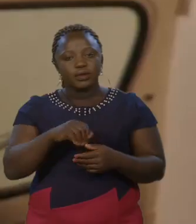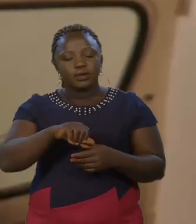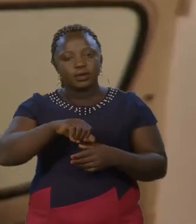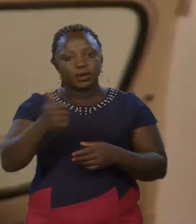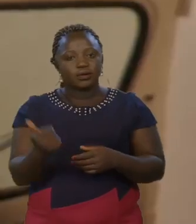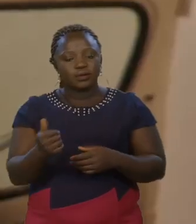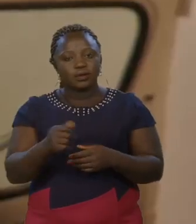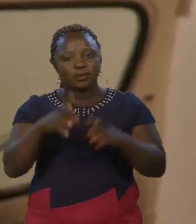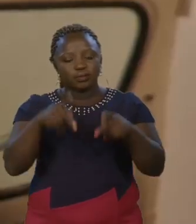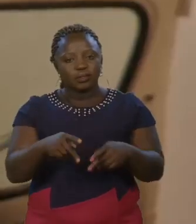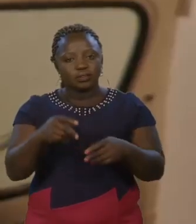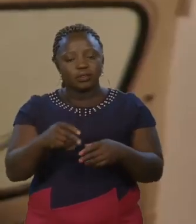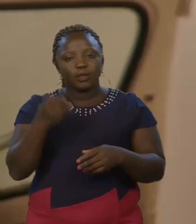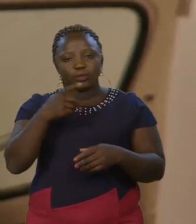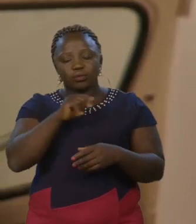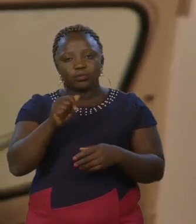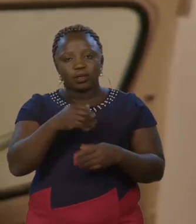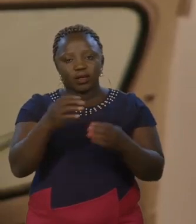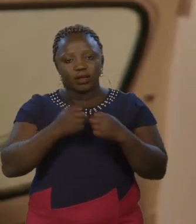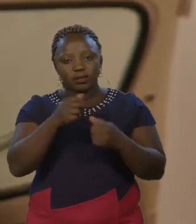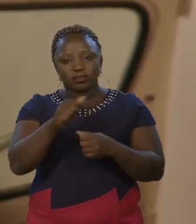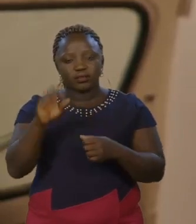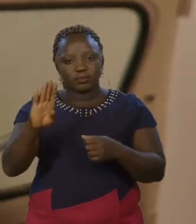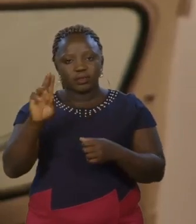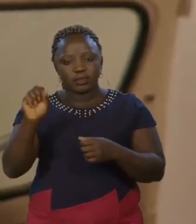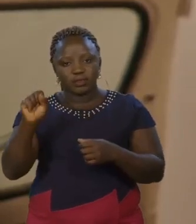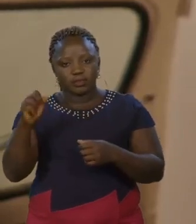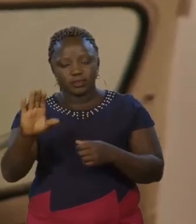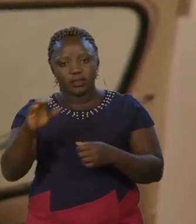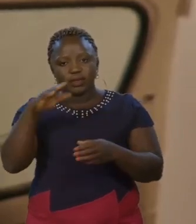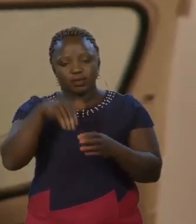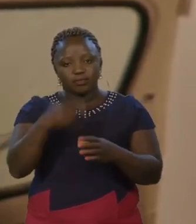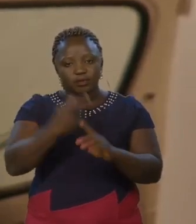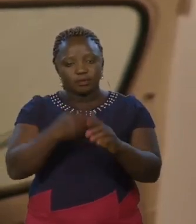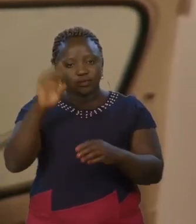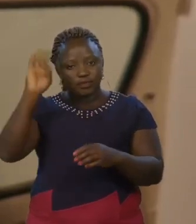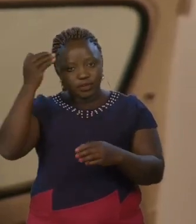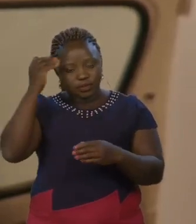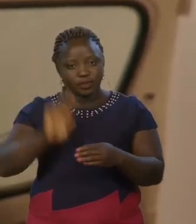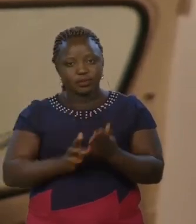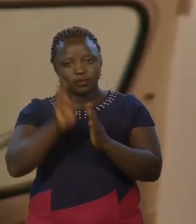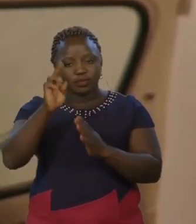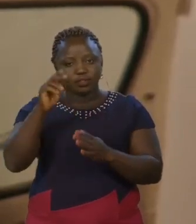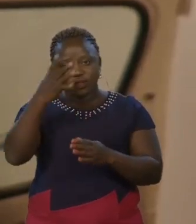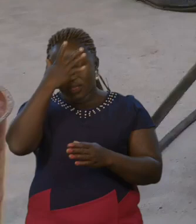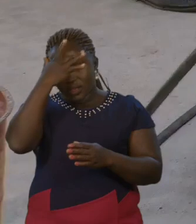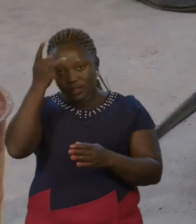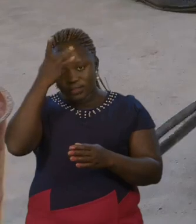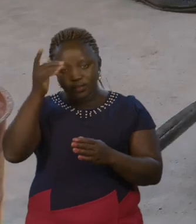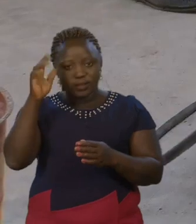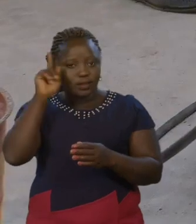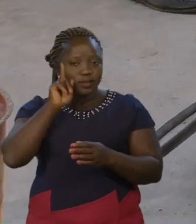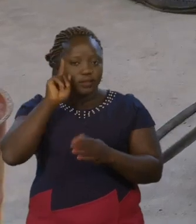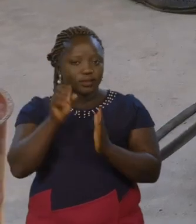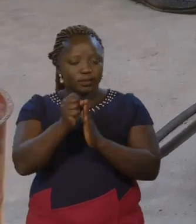Abubakar Sani holds a Bachelor of Arts degree in Hausa from Federal University, Dusunma, Katsina State, but had no job